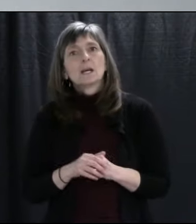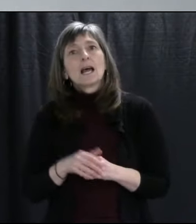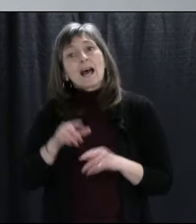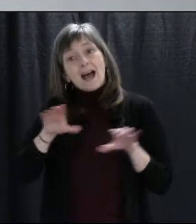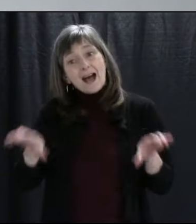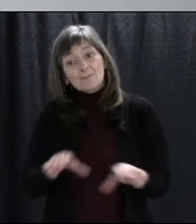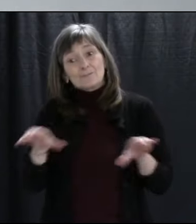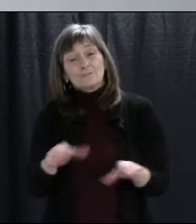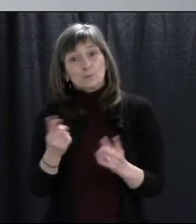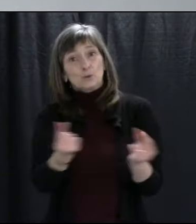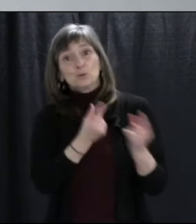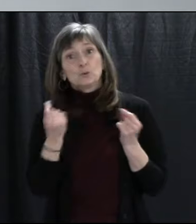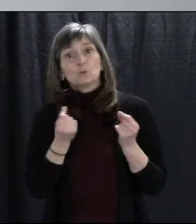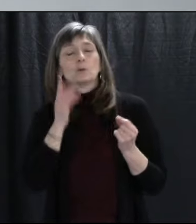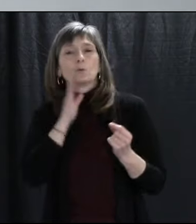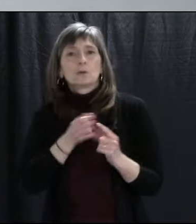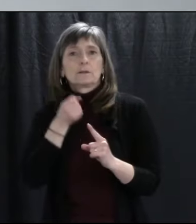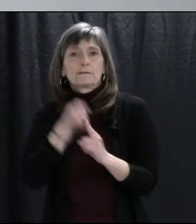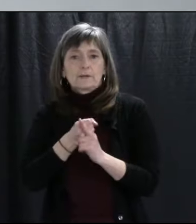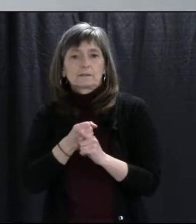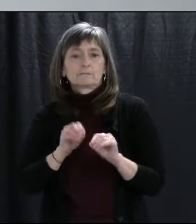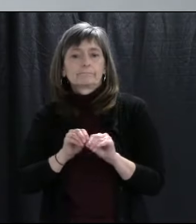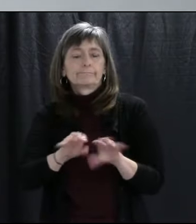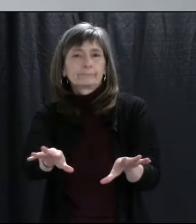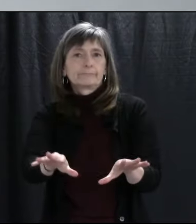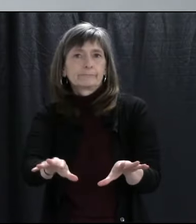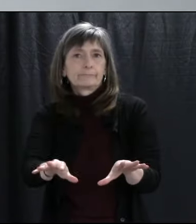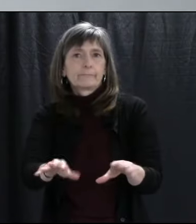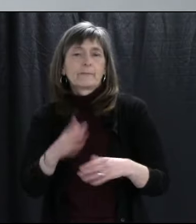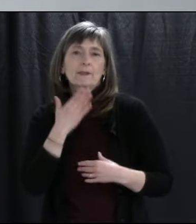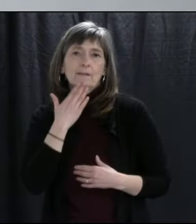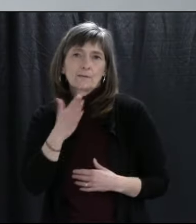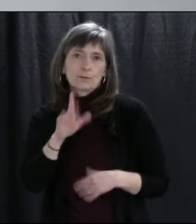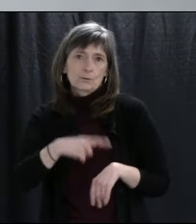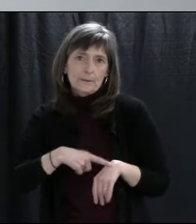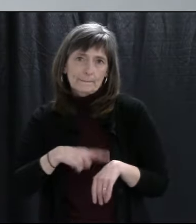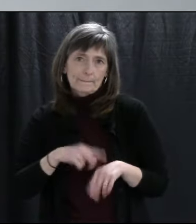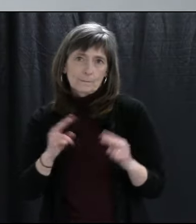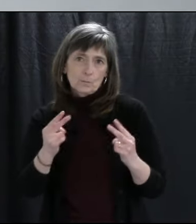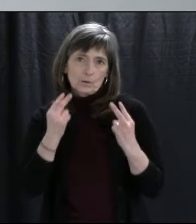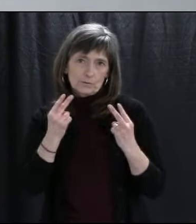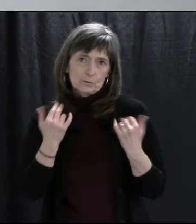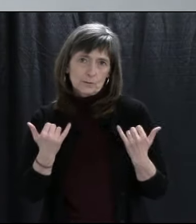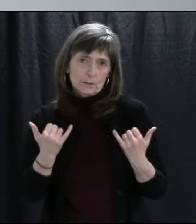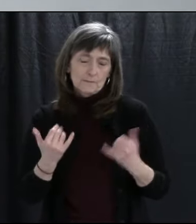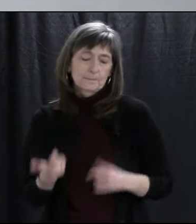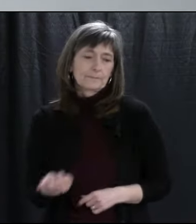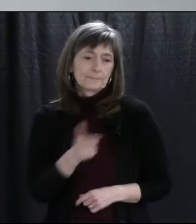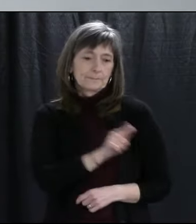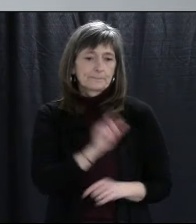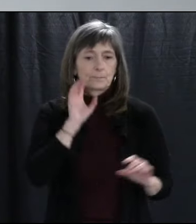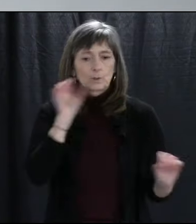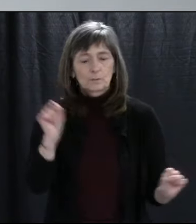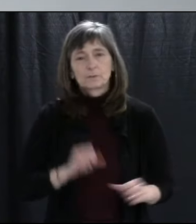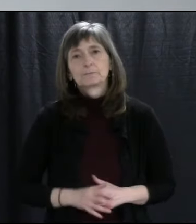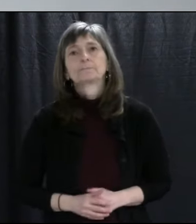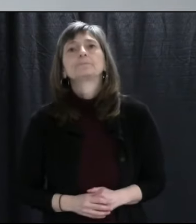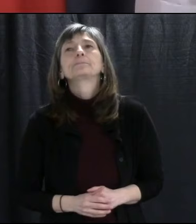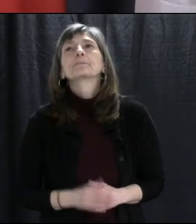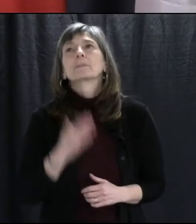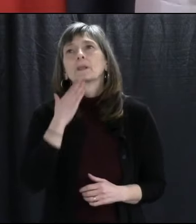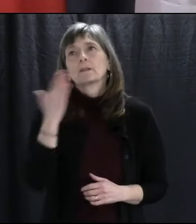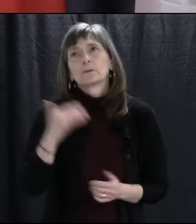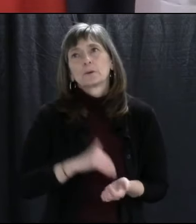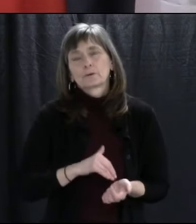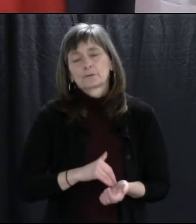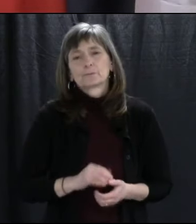COVID-19 progresses in our province. And I thank you for your time today. Back to you, Premier. Thank you,